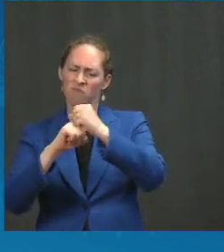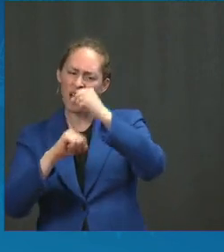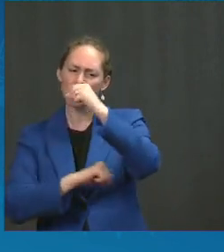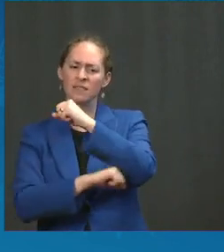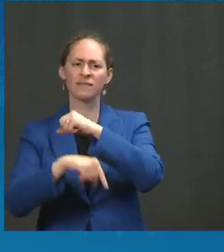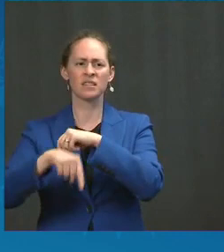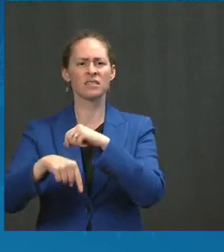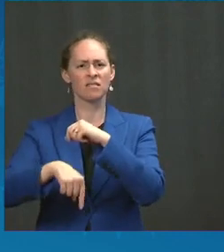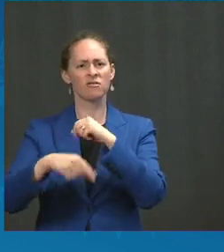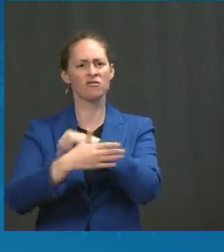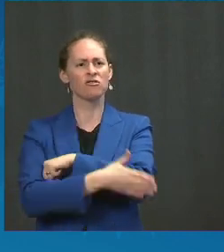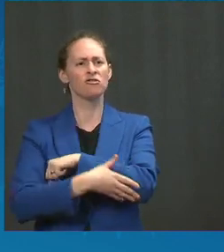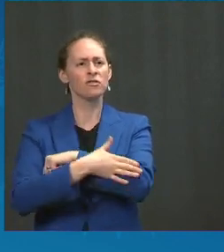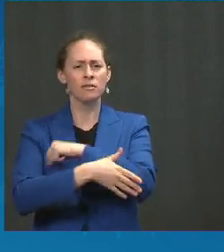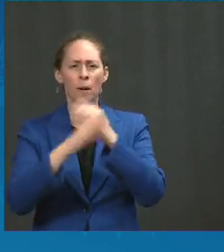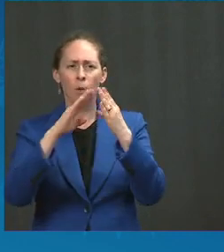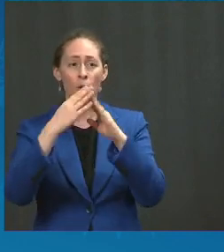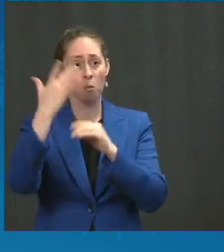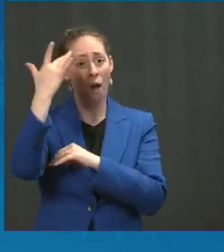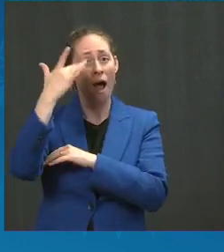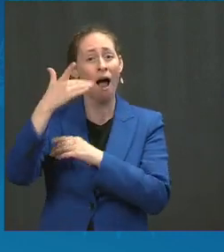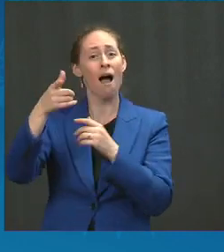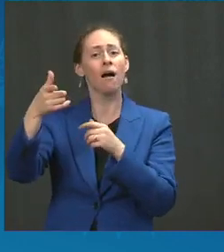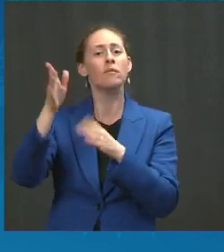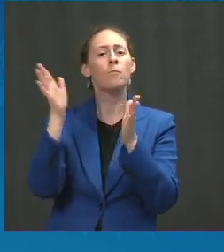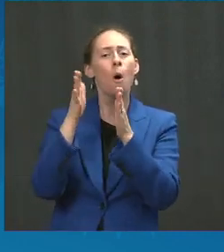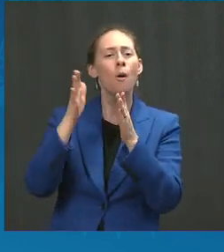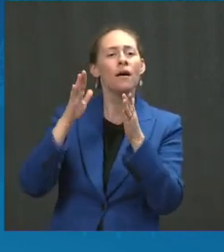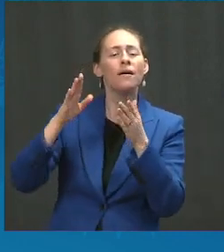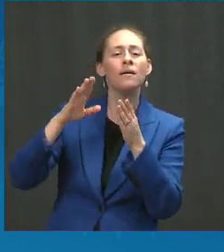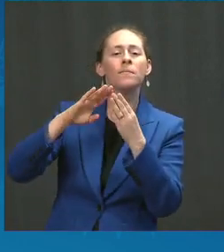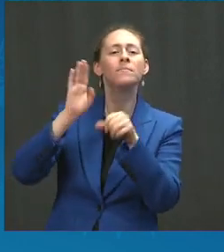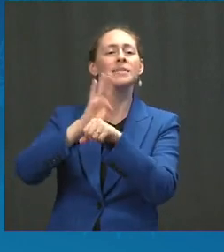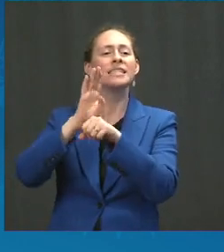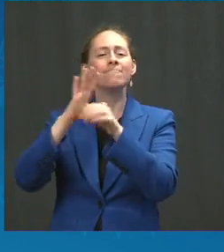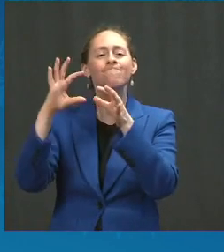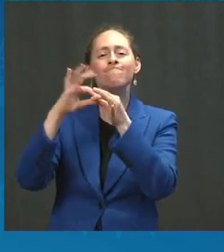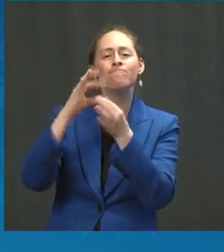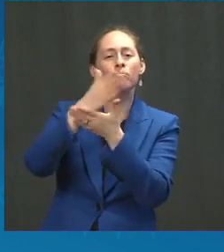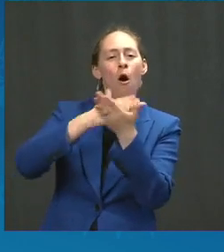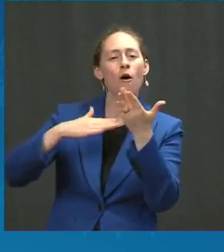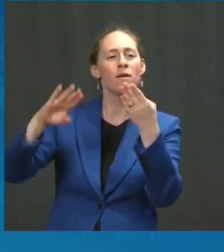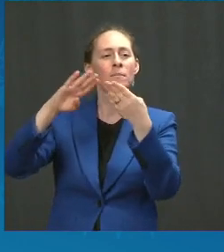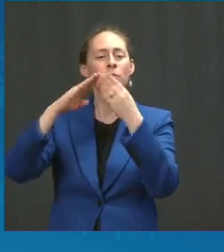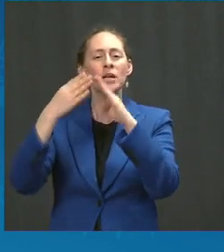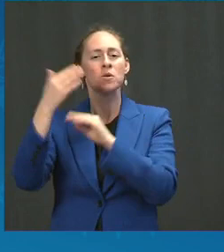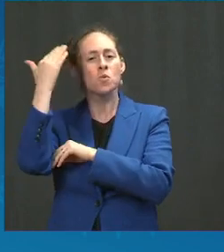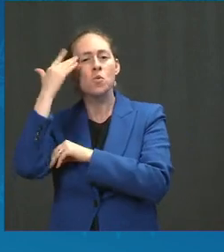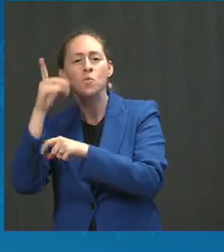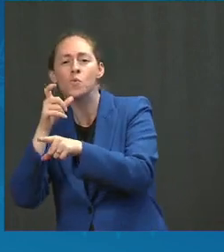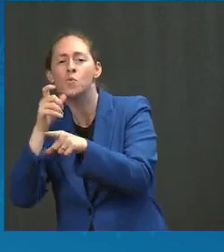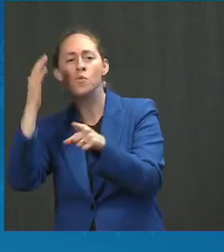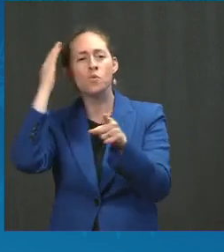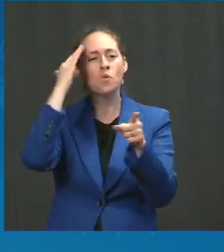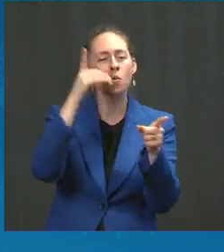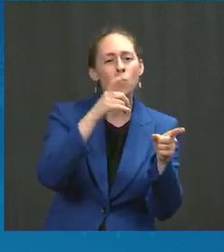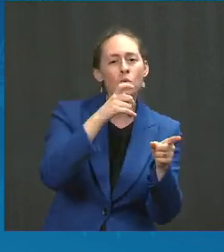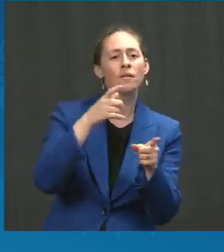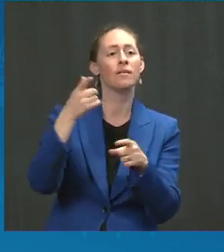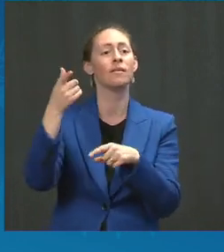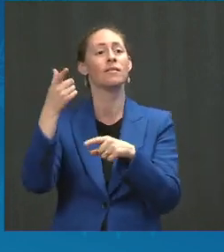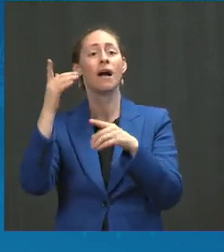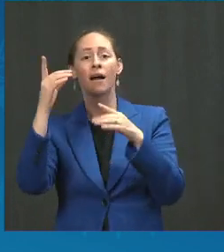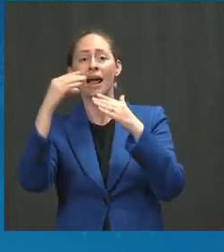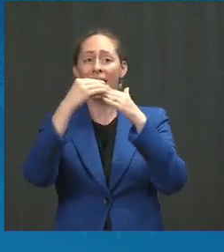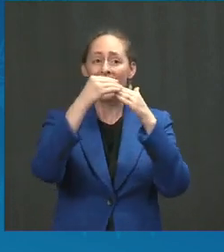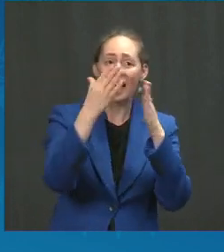I grew up in neighborhoods of small businesses. You are not only business leaders, you are civic leaders. It